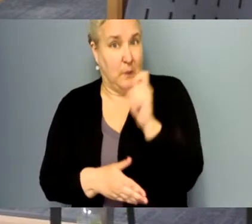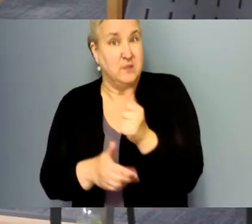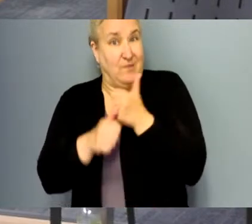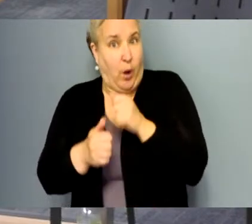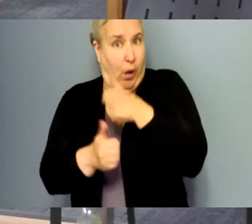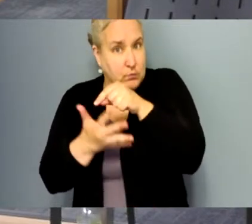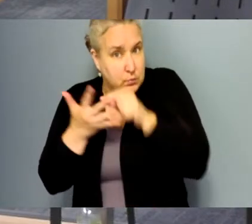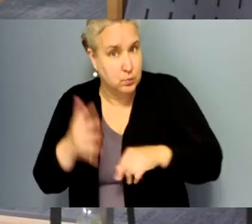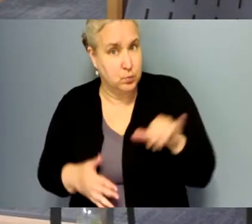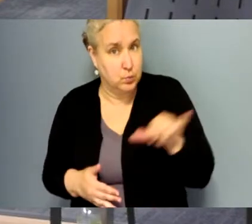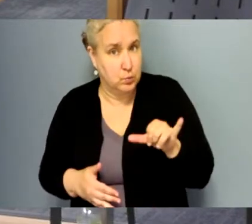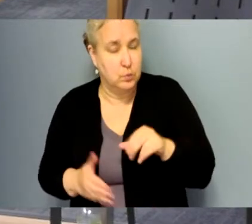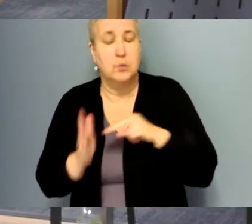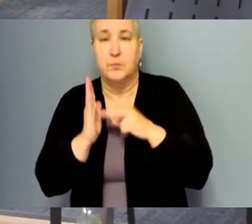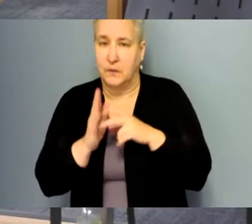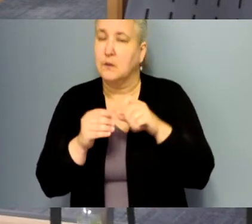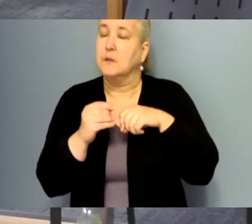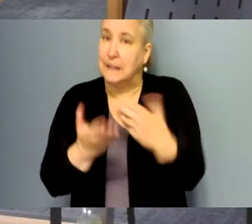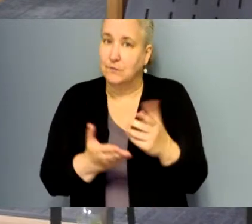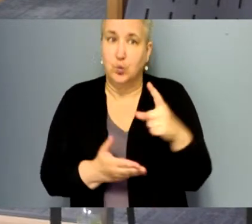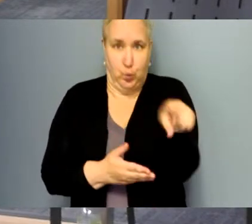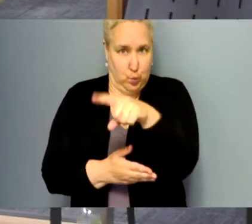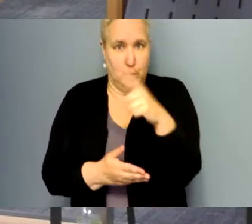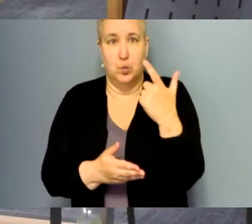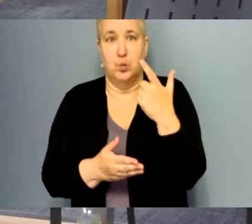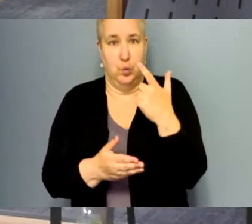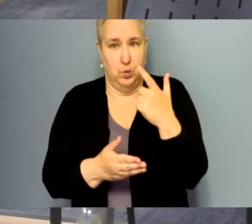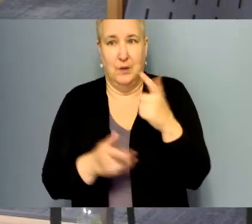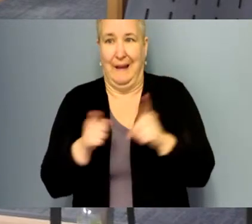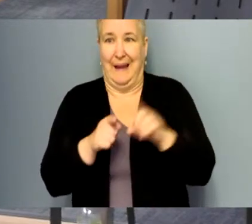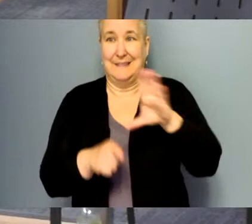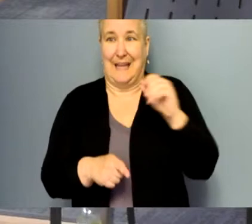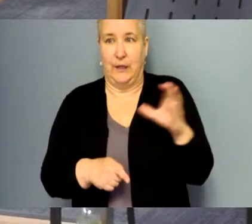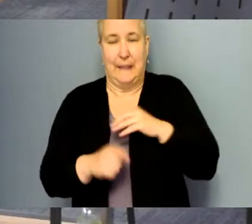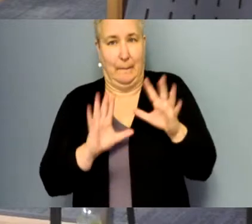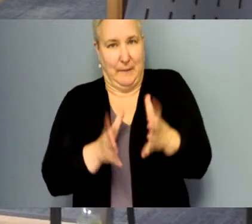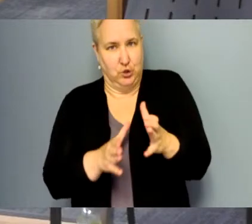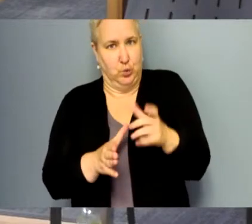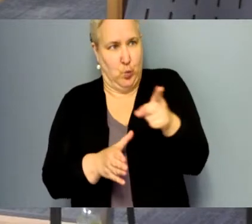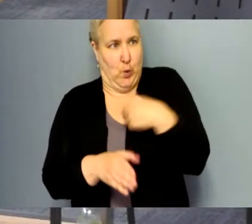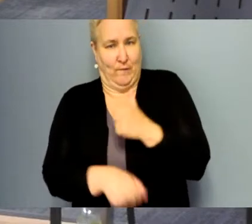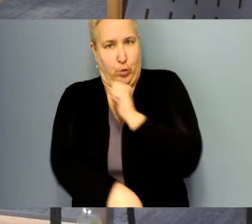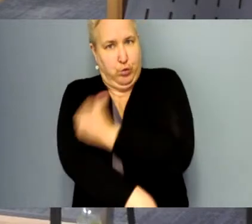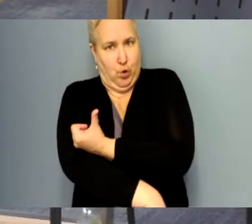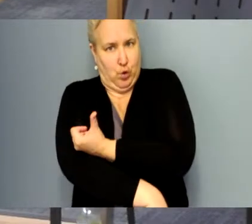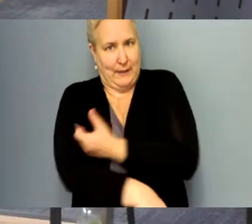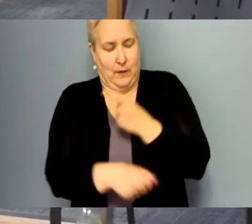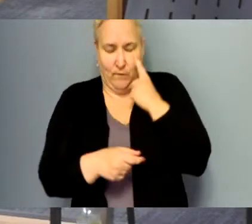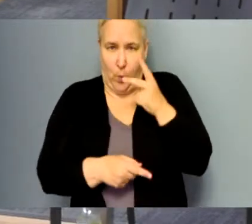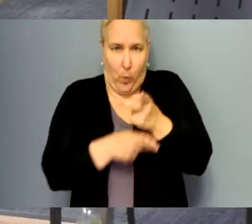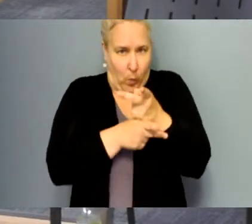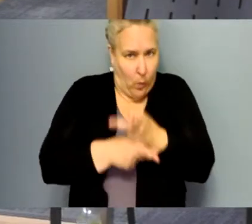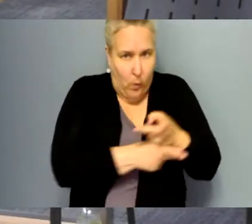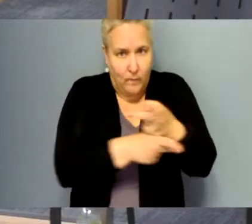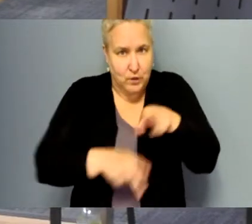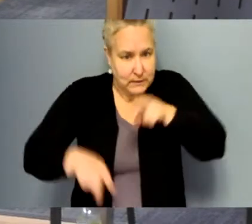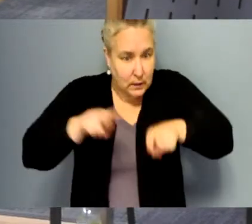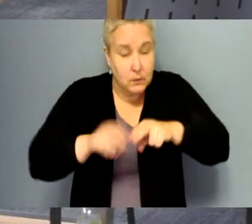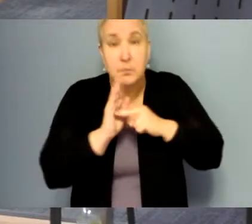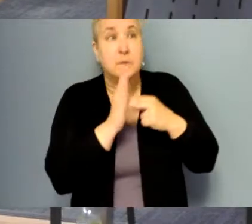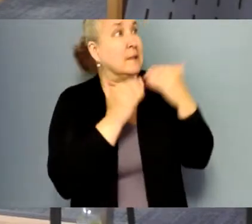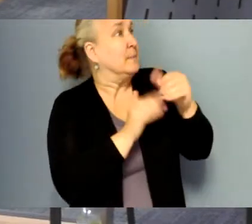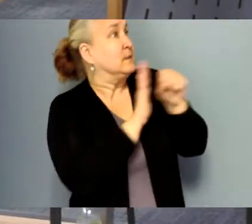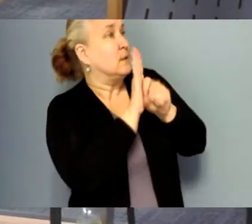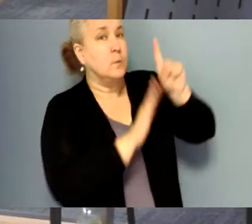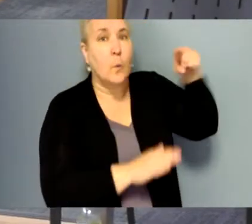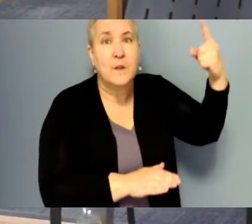well, and that gives you, as a you know, county commissioners, the authority for oversight. It's not just the state, it's not just